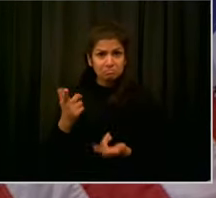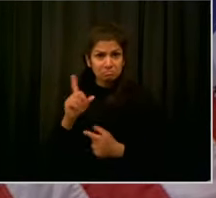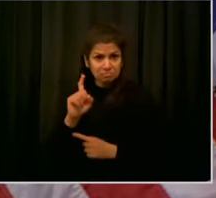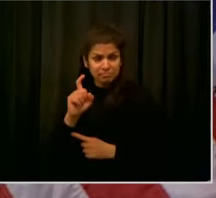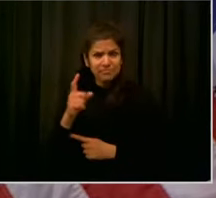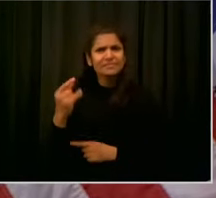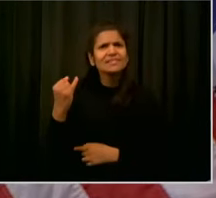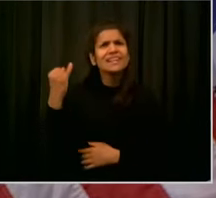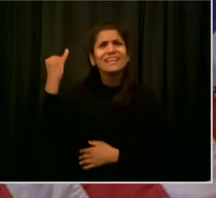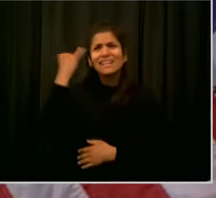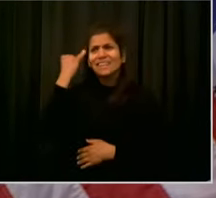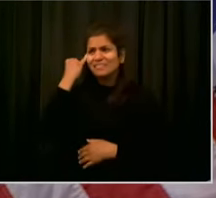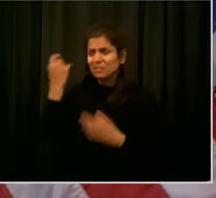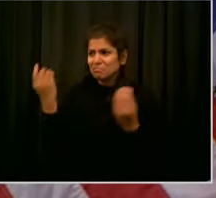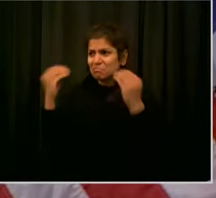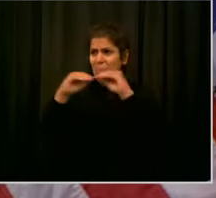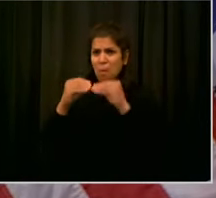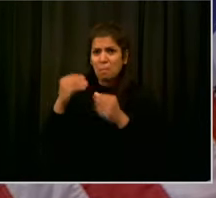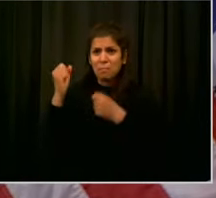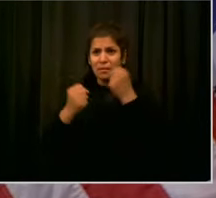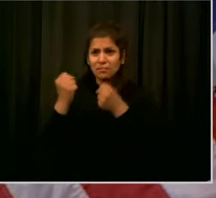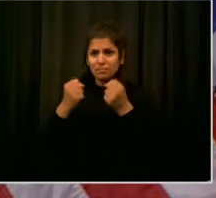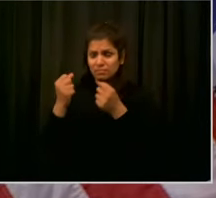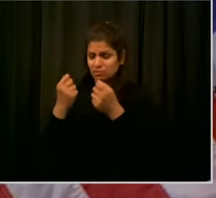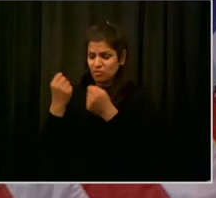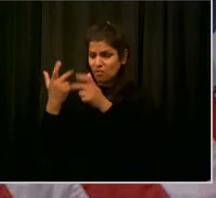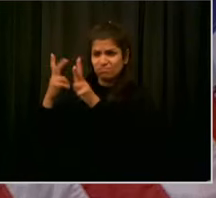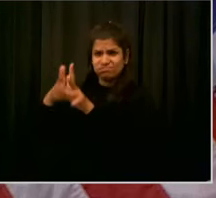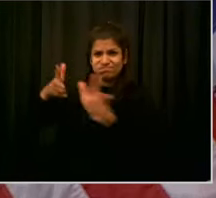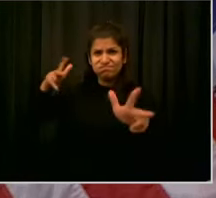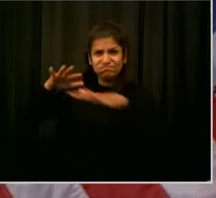this is, with the city ready to reopen